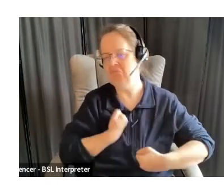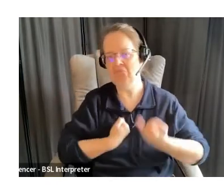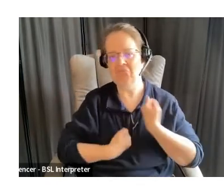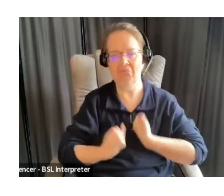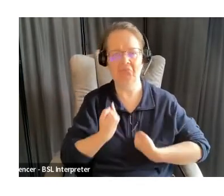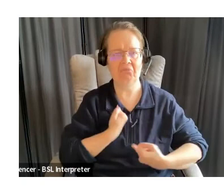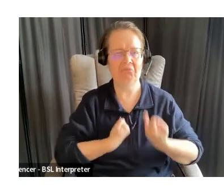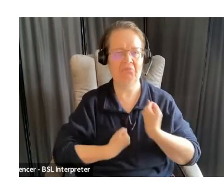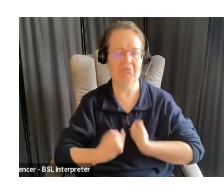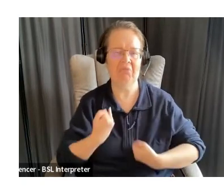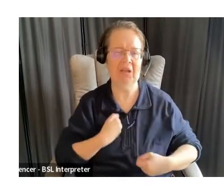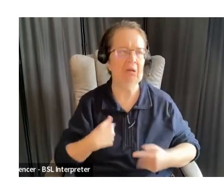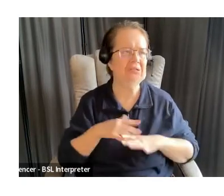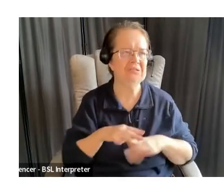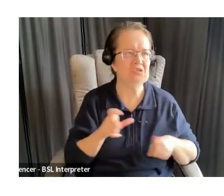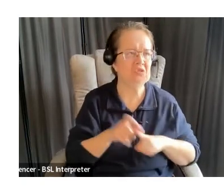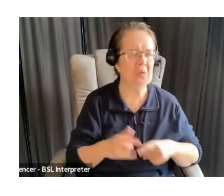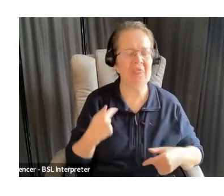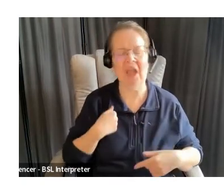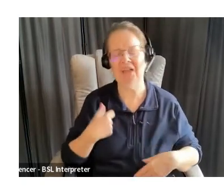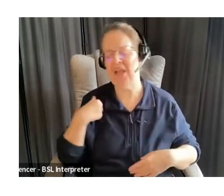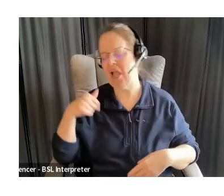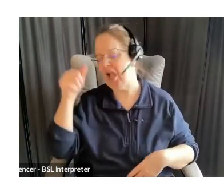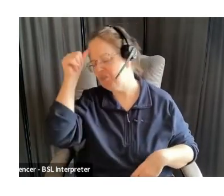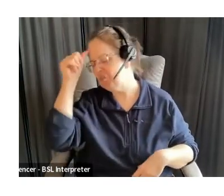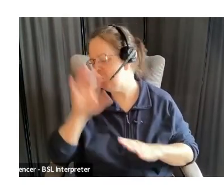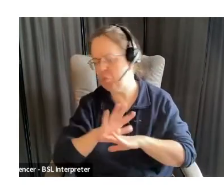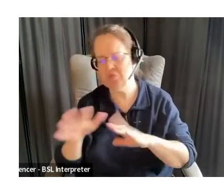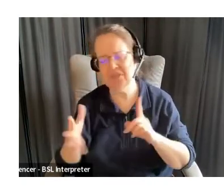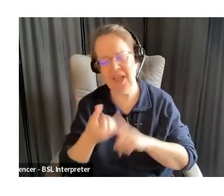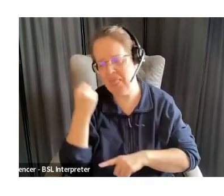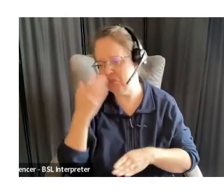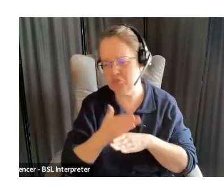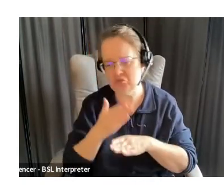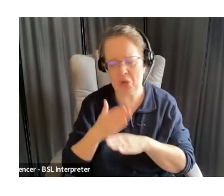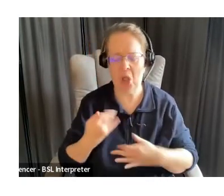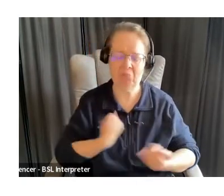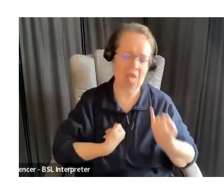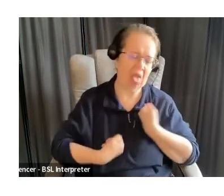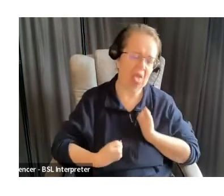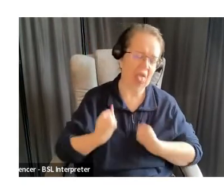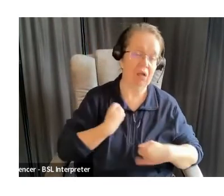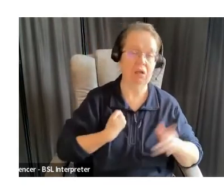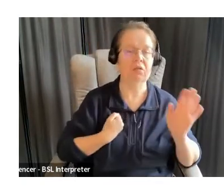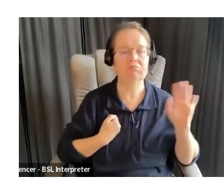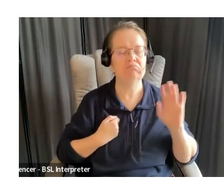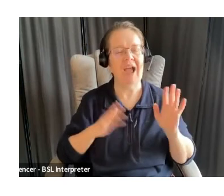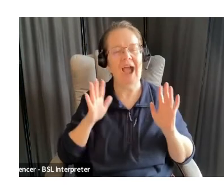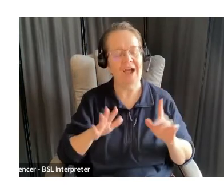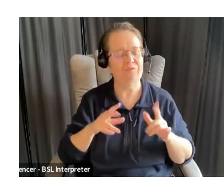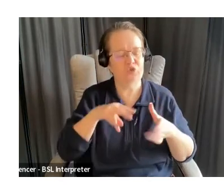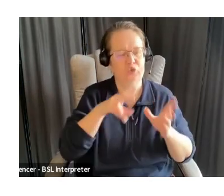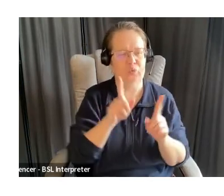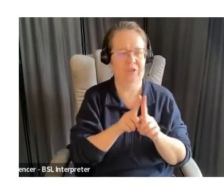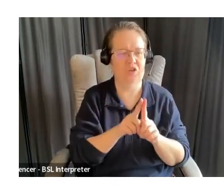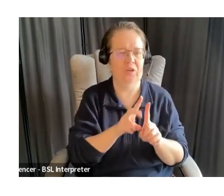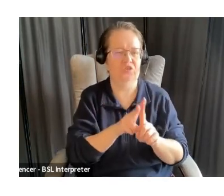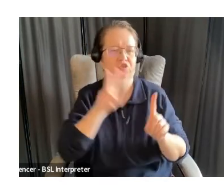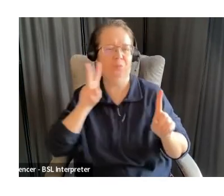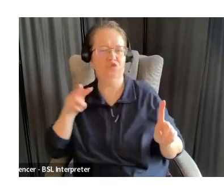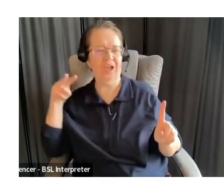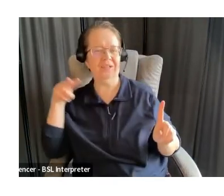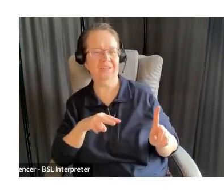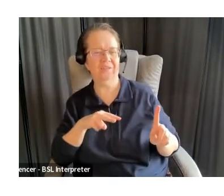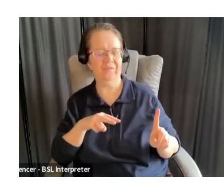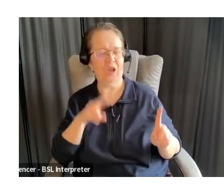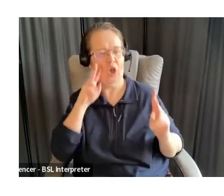out. I didn't do this, or I knew I wasn't going to get the interview. You always want to be very subjective and reflective, and